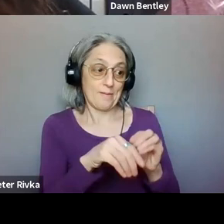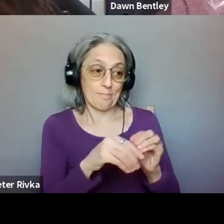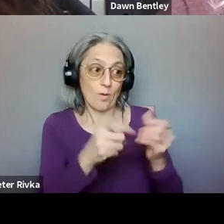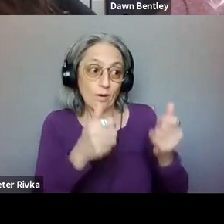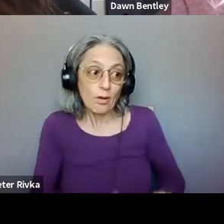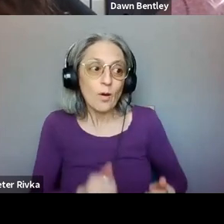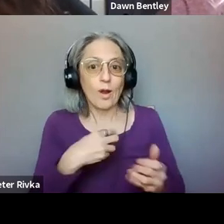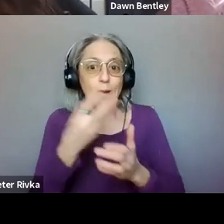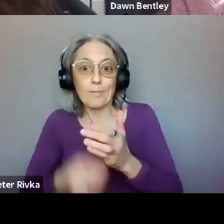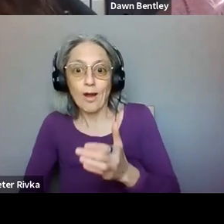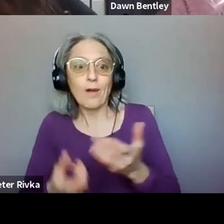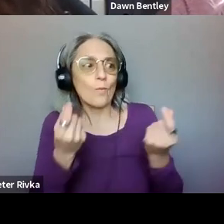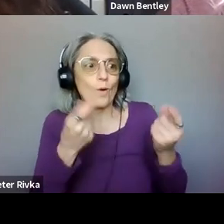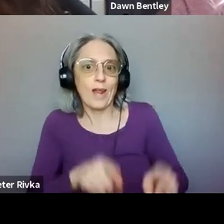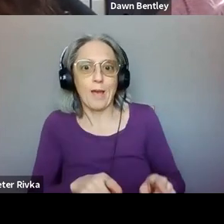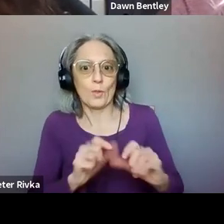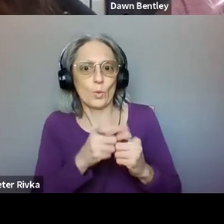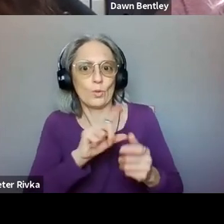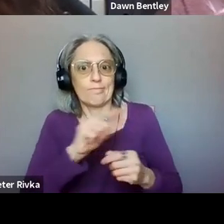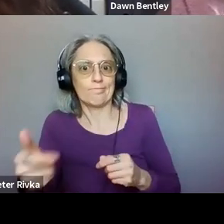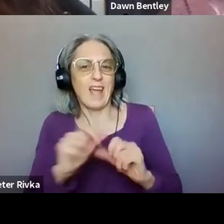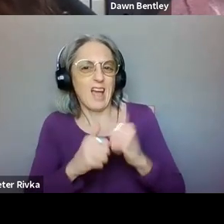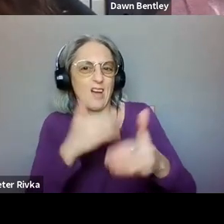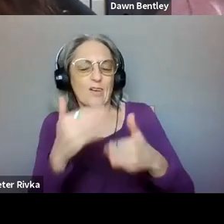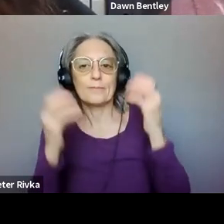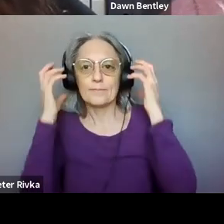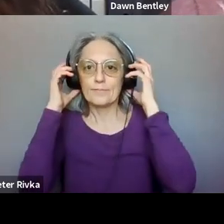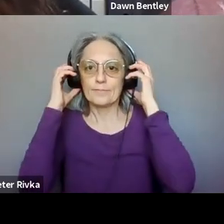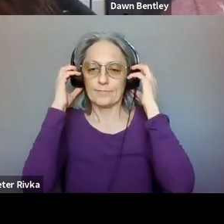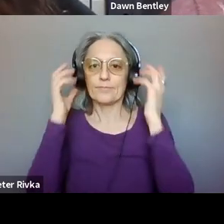Well, this is a timely thing. I'm going to talk a little bit about this.